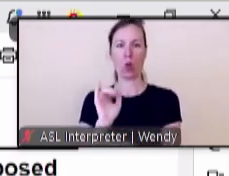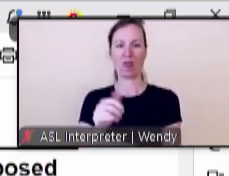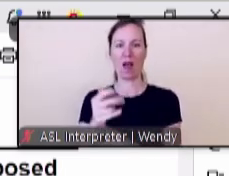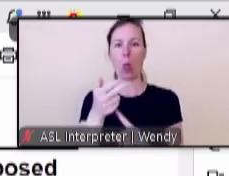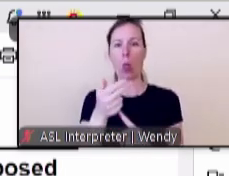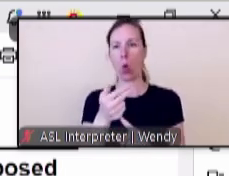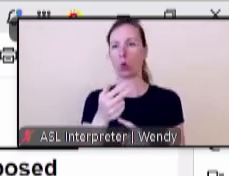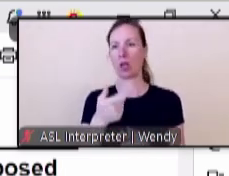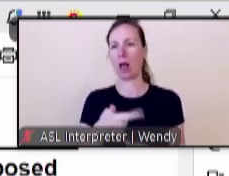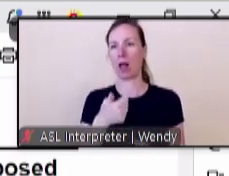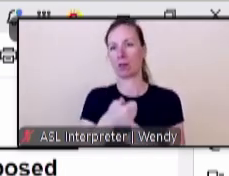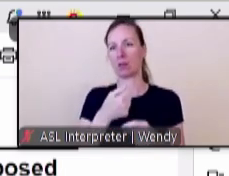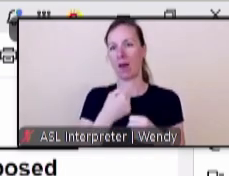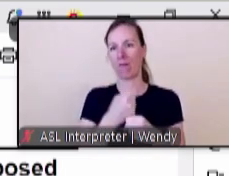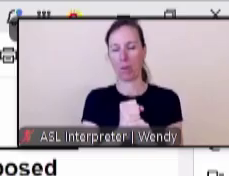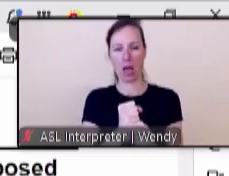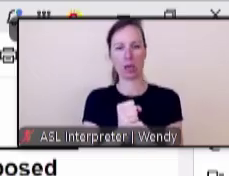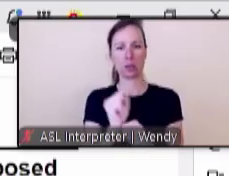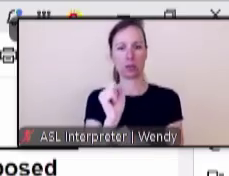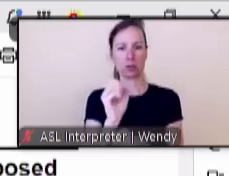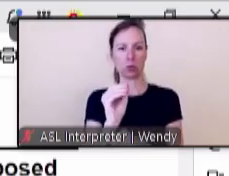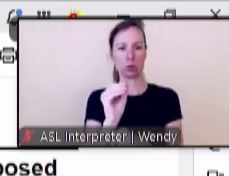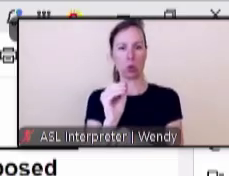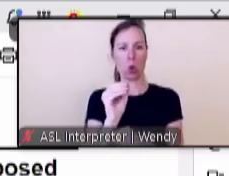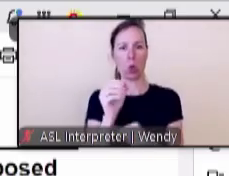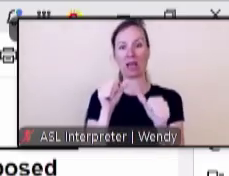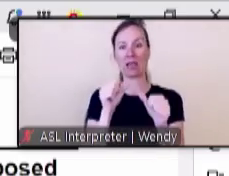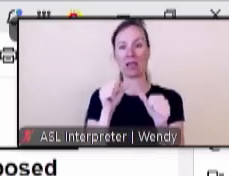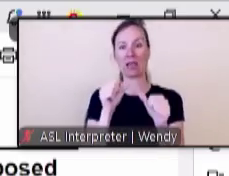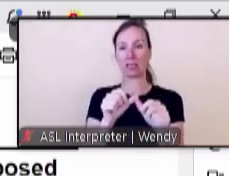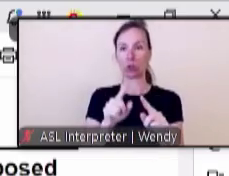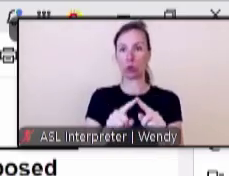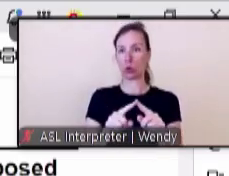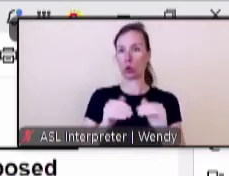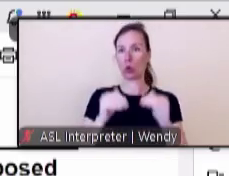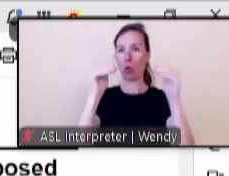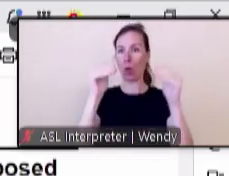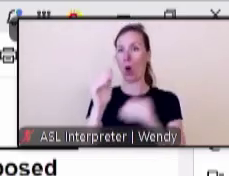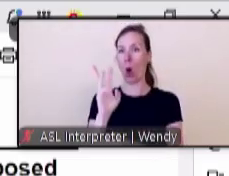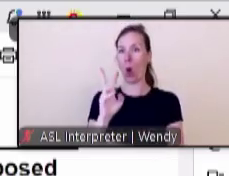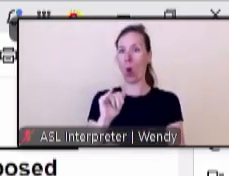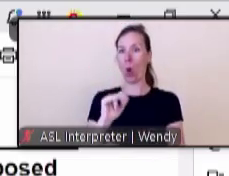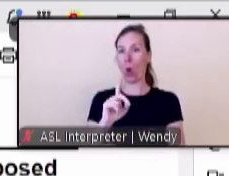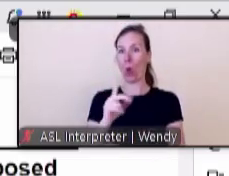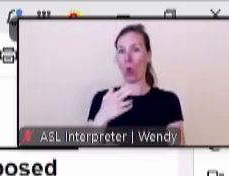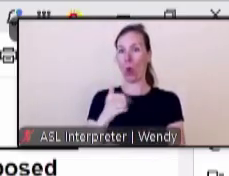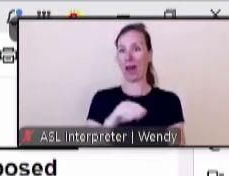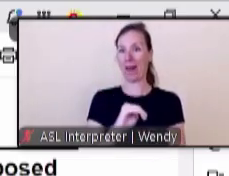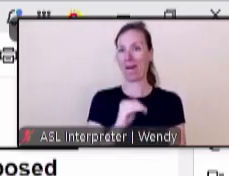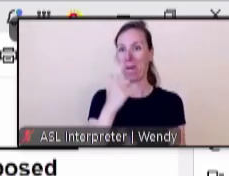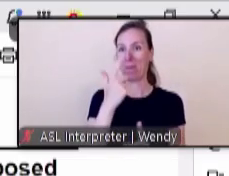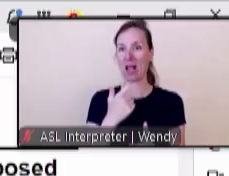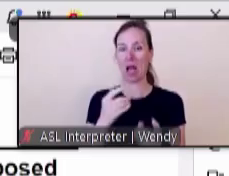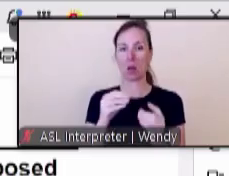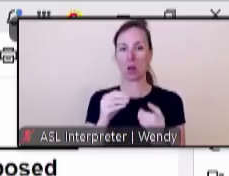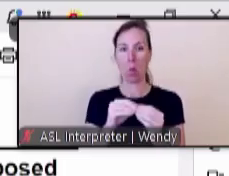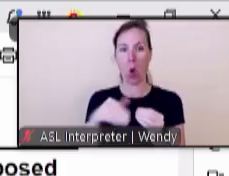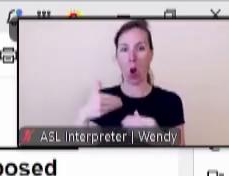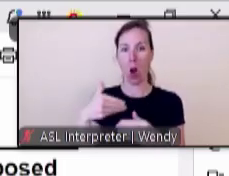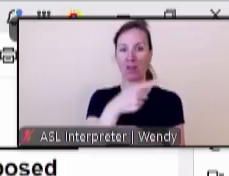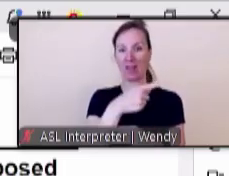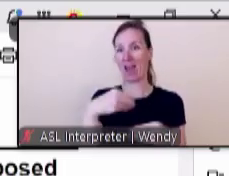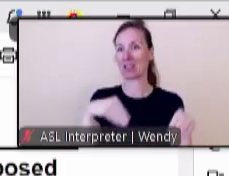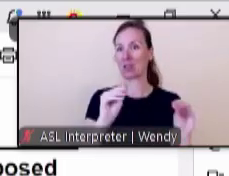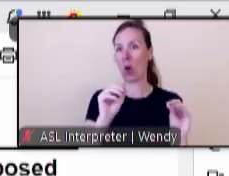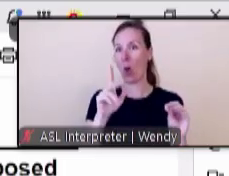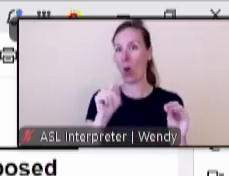let's continue to promote the Wyndham because the more times they're sold out, the likelier is the rate